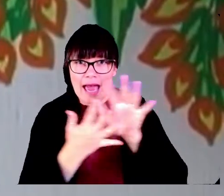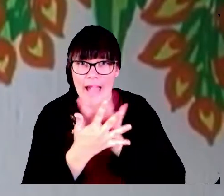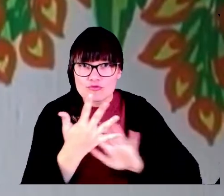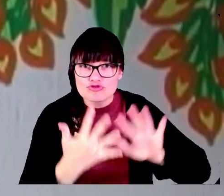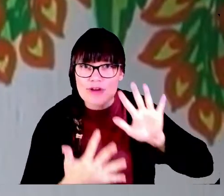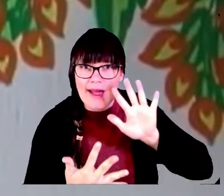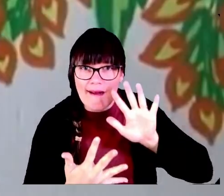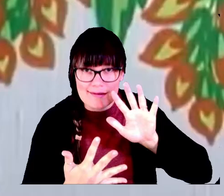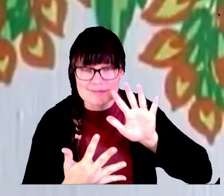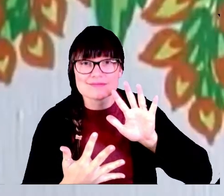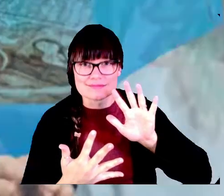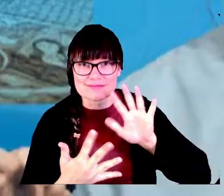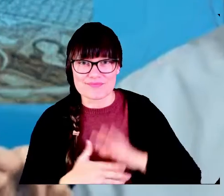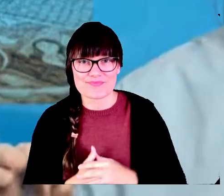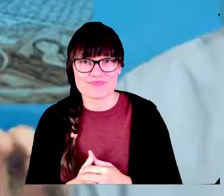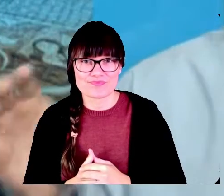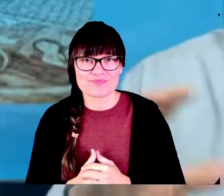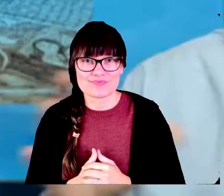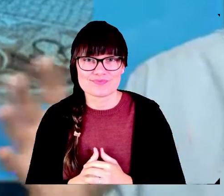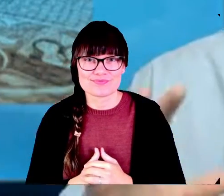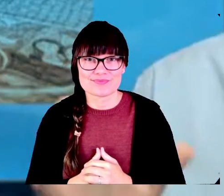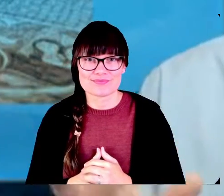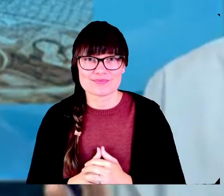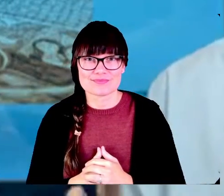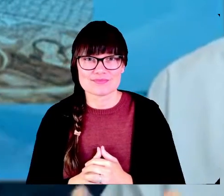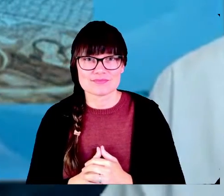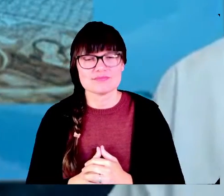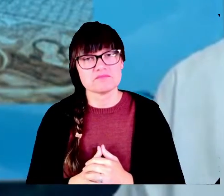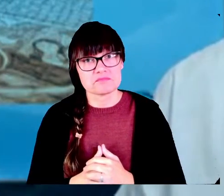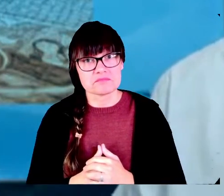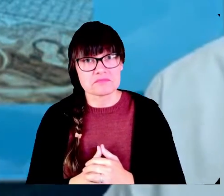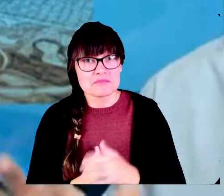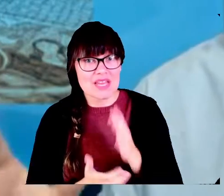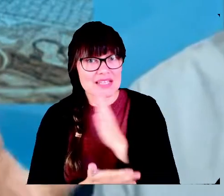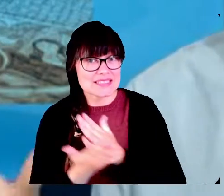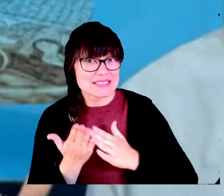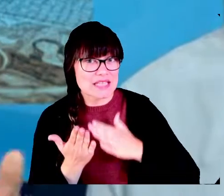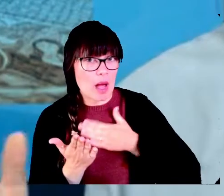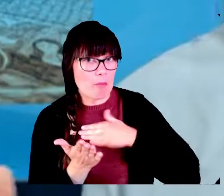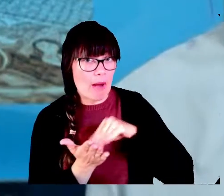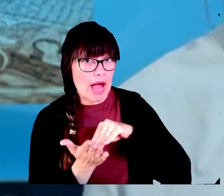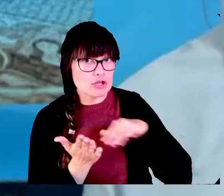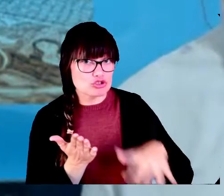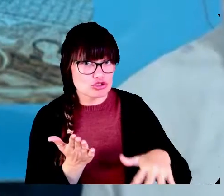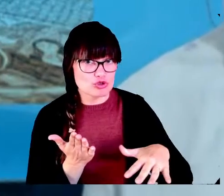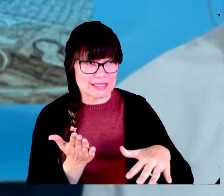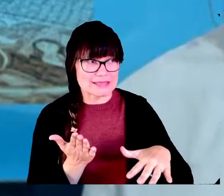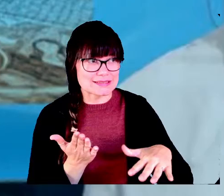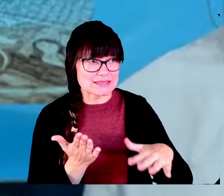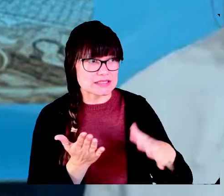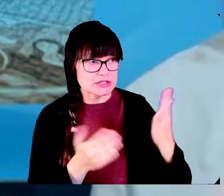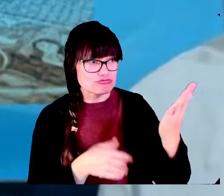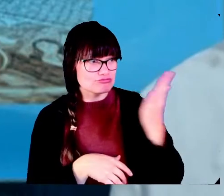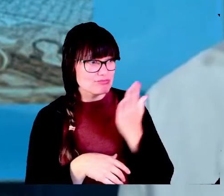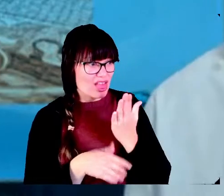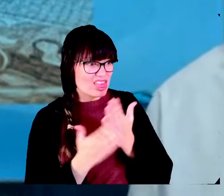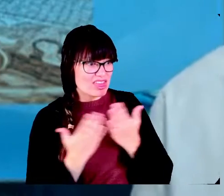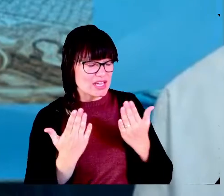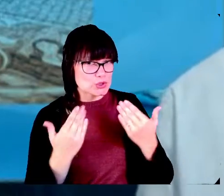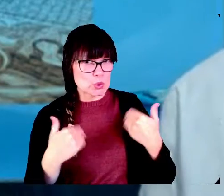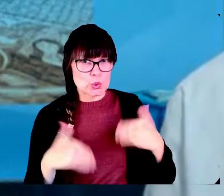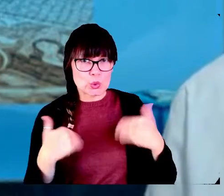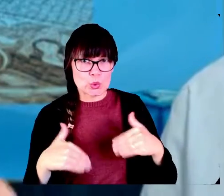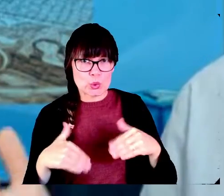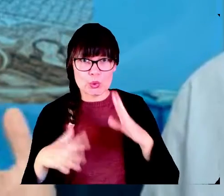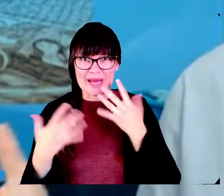images that you could create. Some of my students have created things that I have hanging in my room that I'll give them an